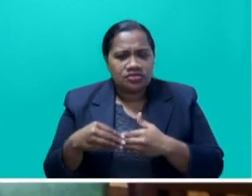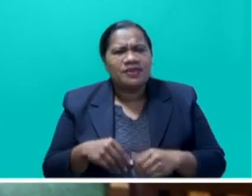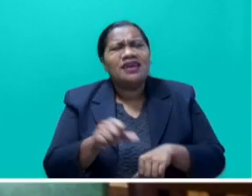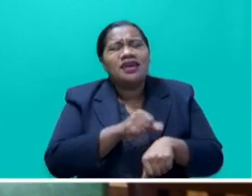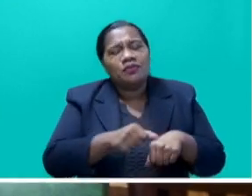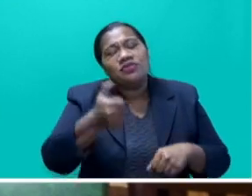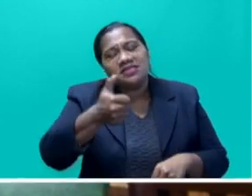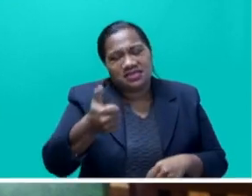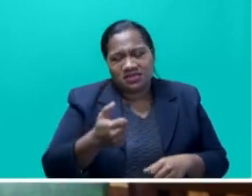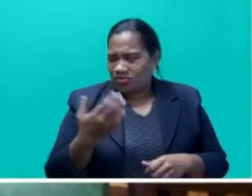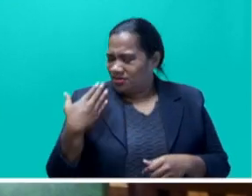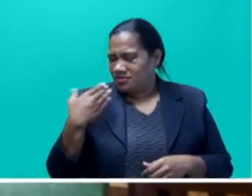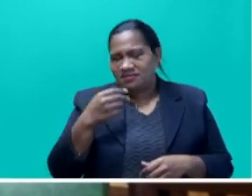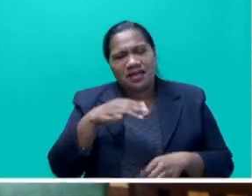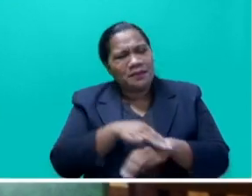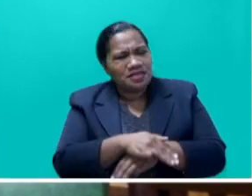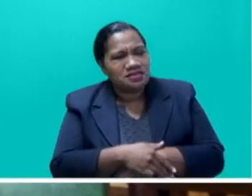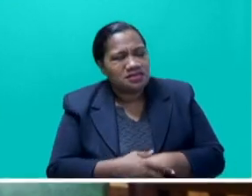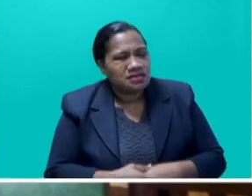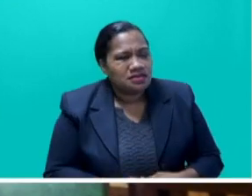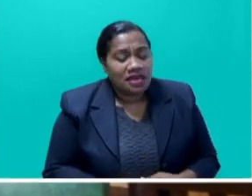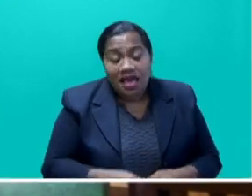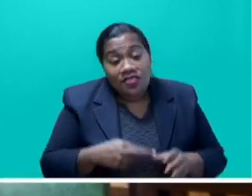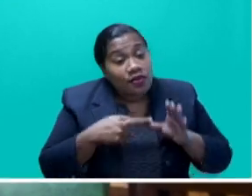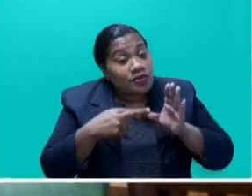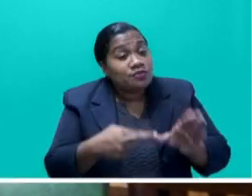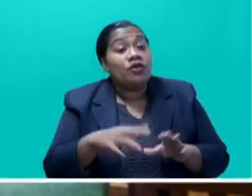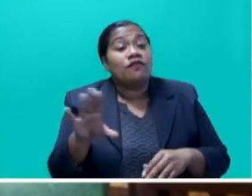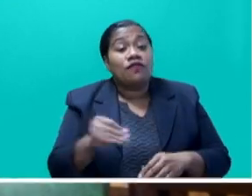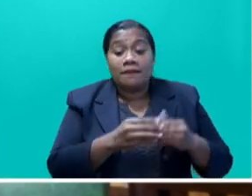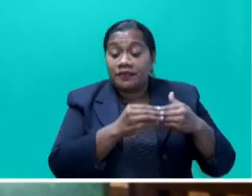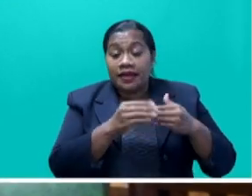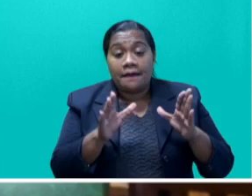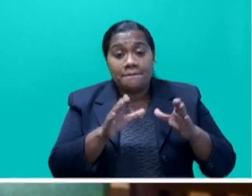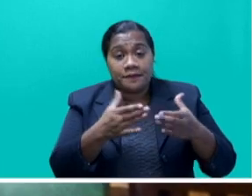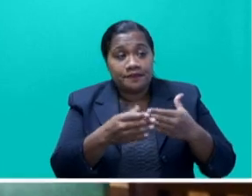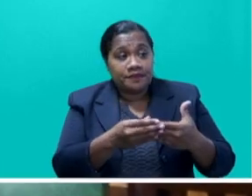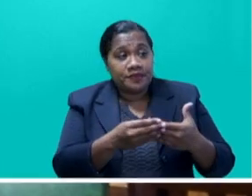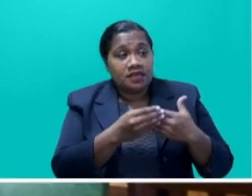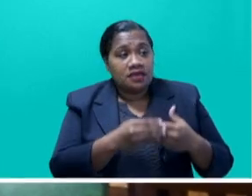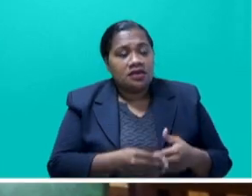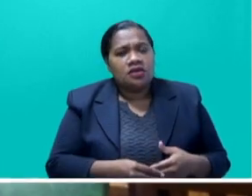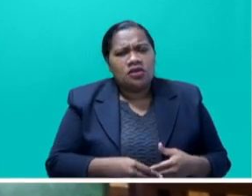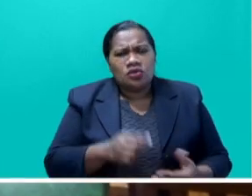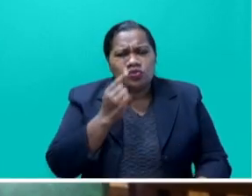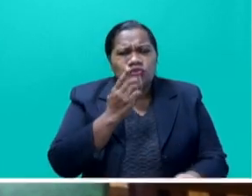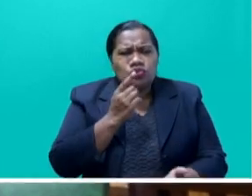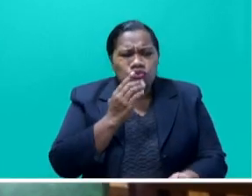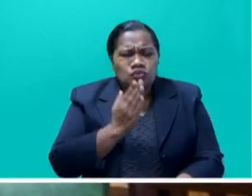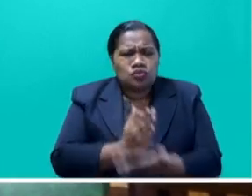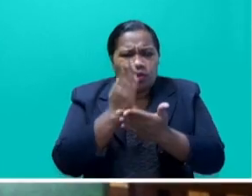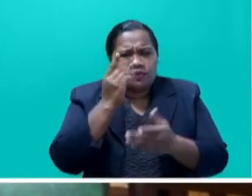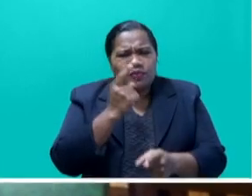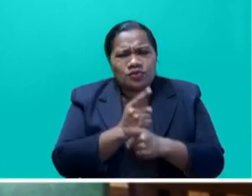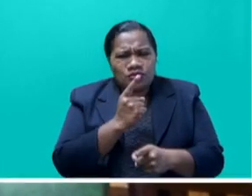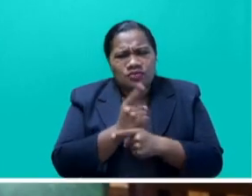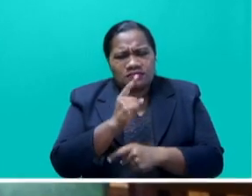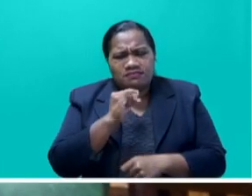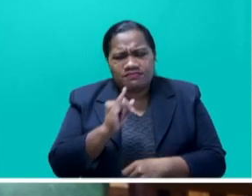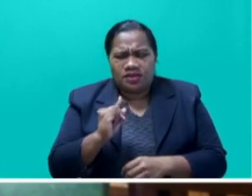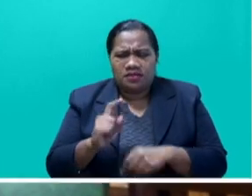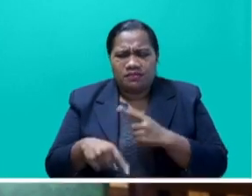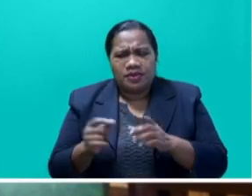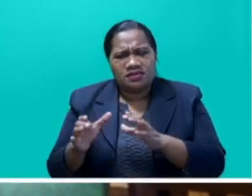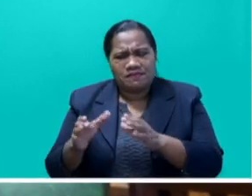few months away. And this is the response from the party leader. Stop bad-mouthing party. That is Ngabok. I will not go into the